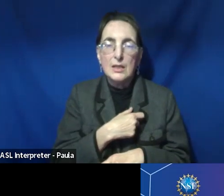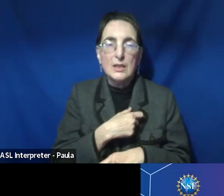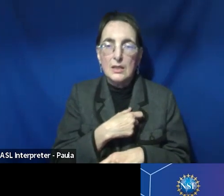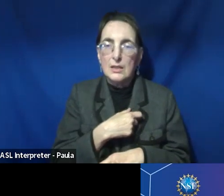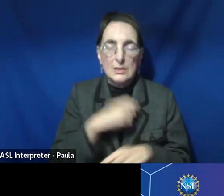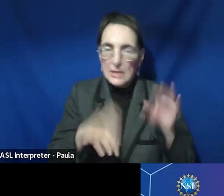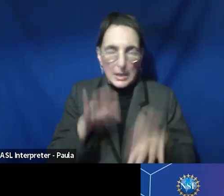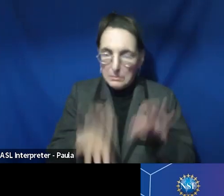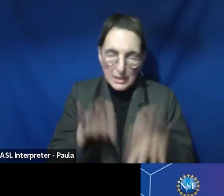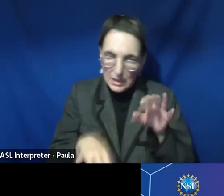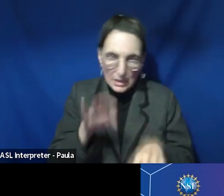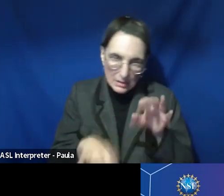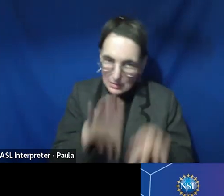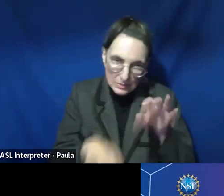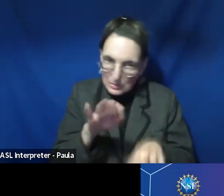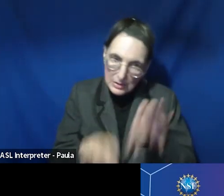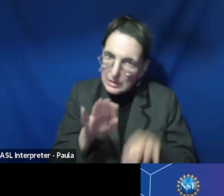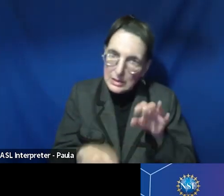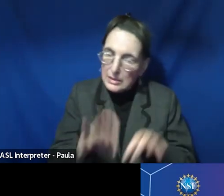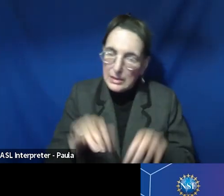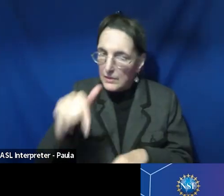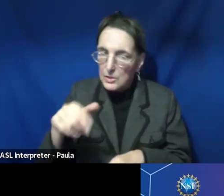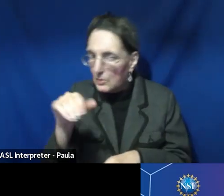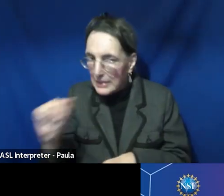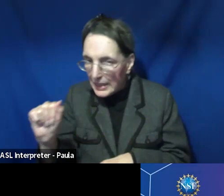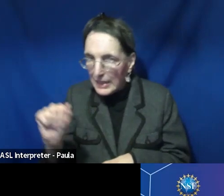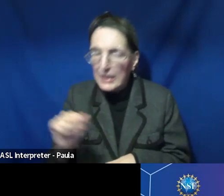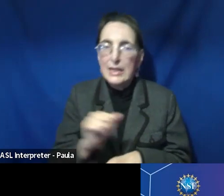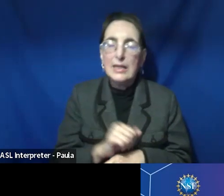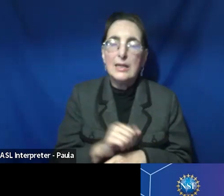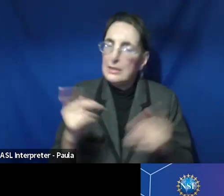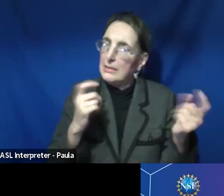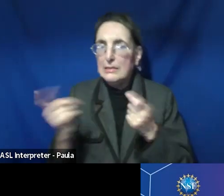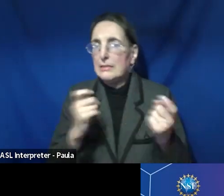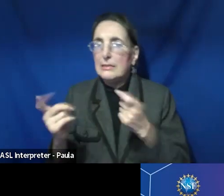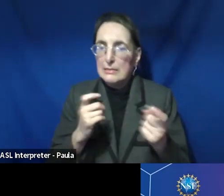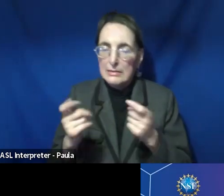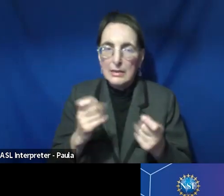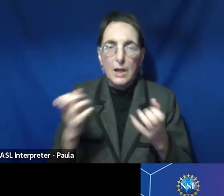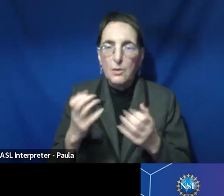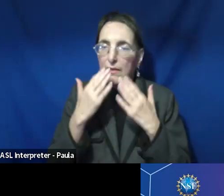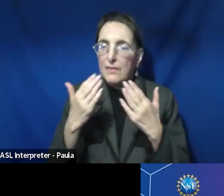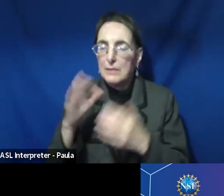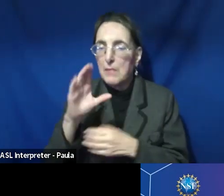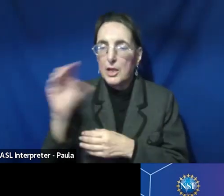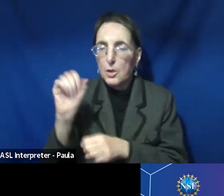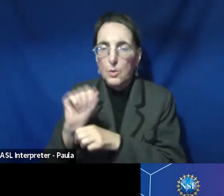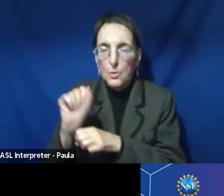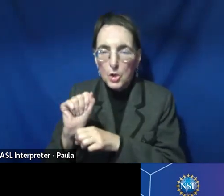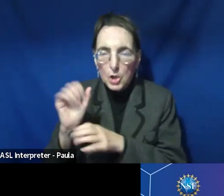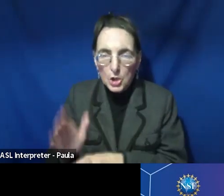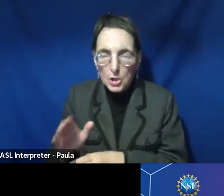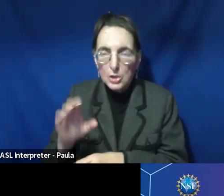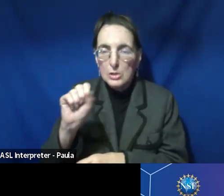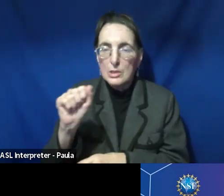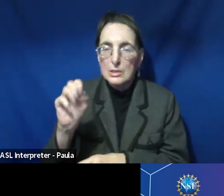typing in the Q&A as the presentation's been going on, and I want to thank my coworkers Samantha Hunter